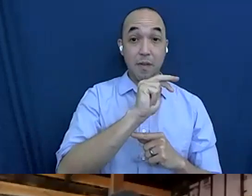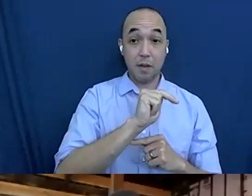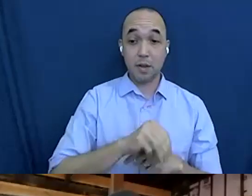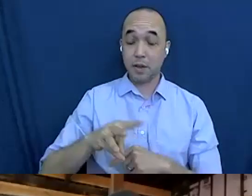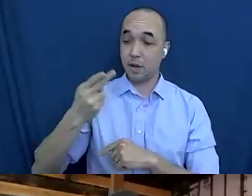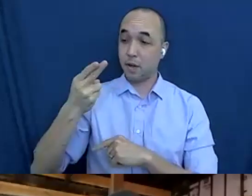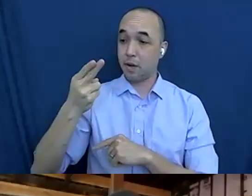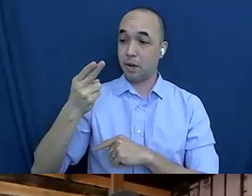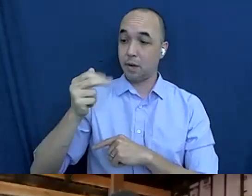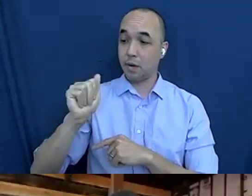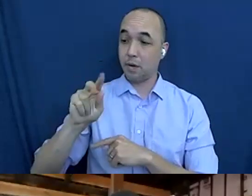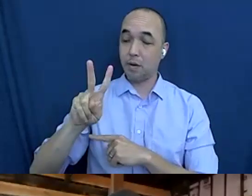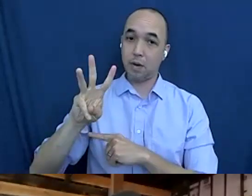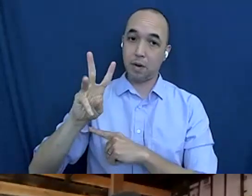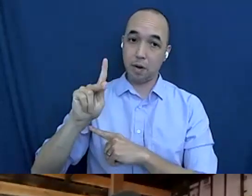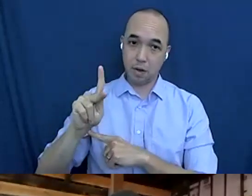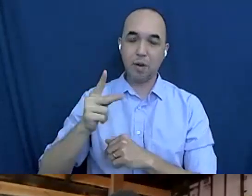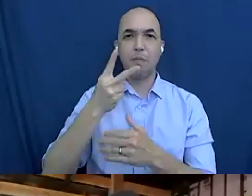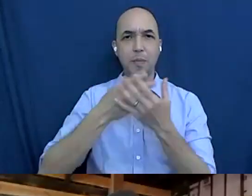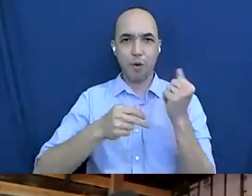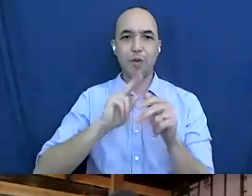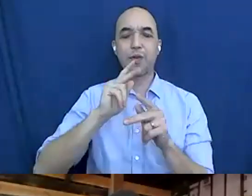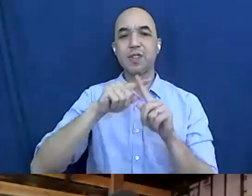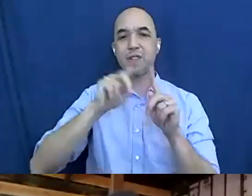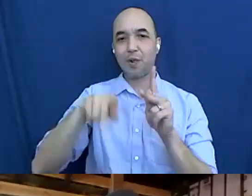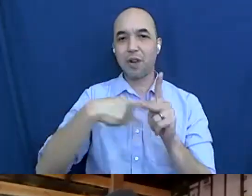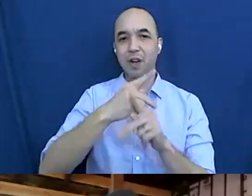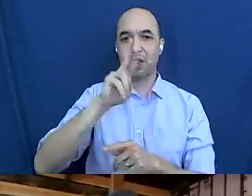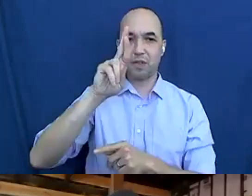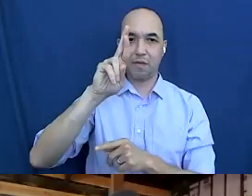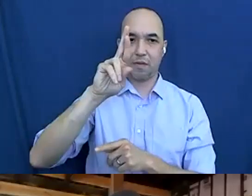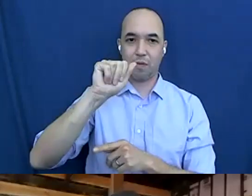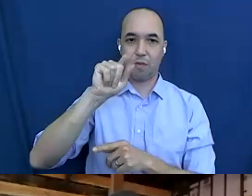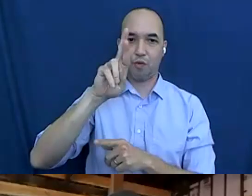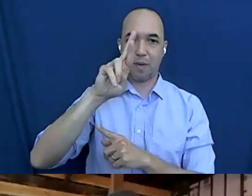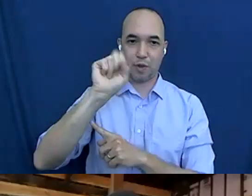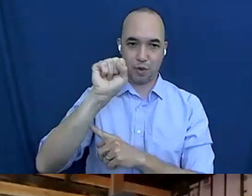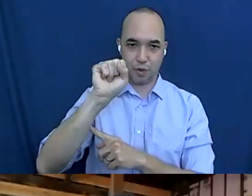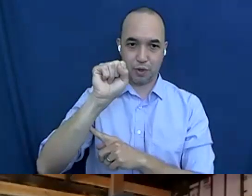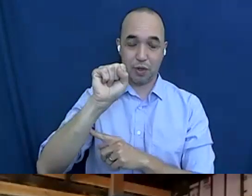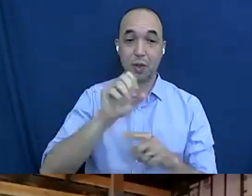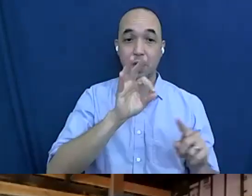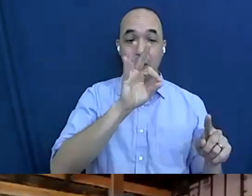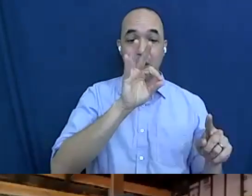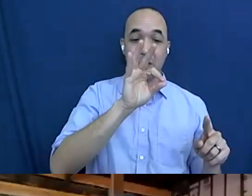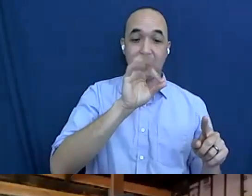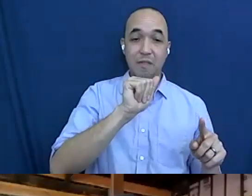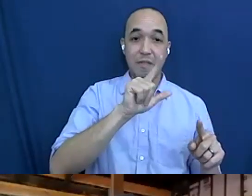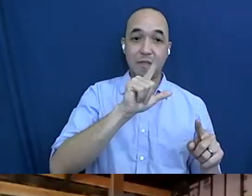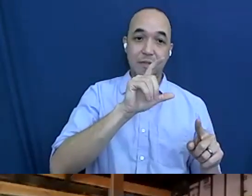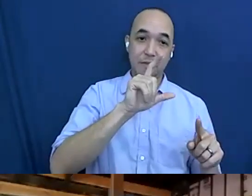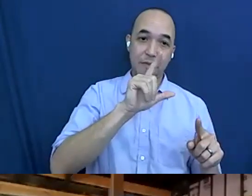Falcons have a little notch in their beak. So when they make their kill, they usually catch birds so they can catch them and they can actually